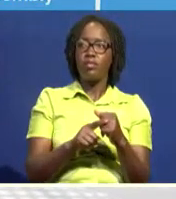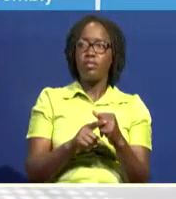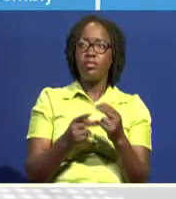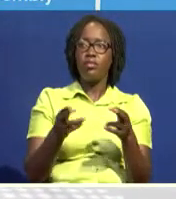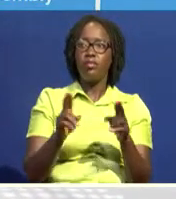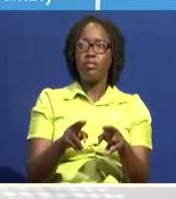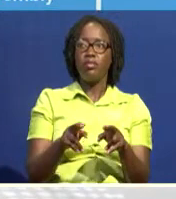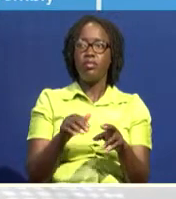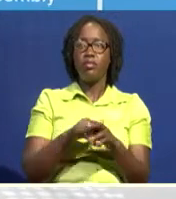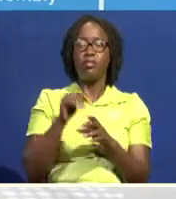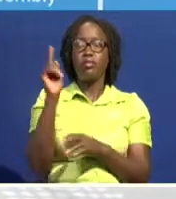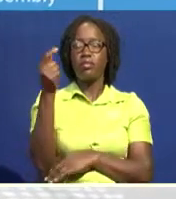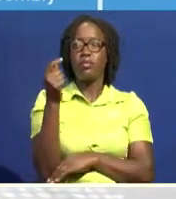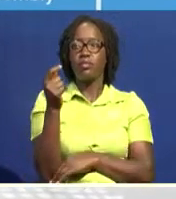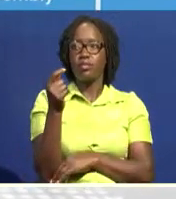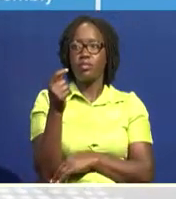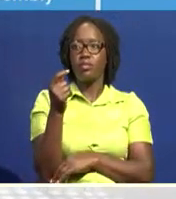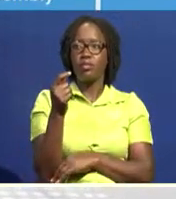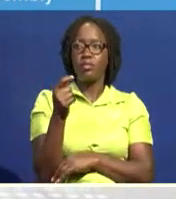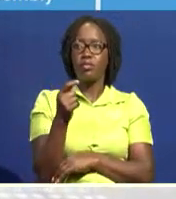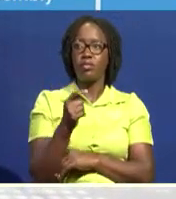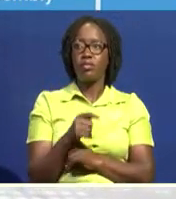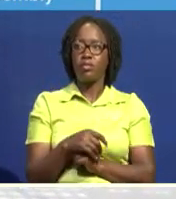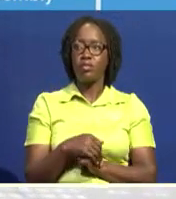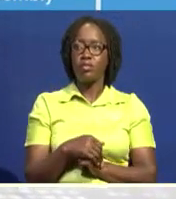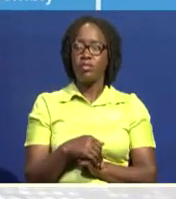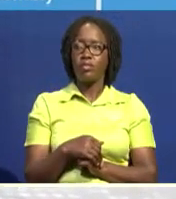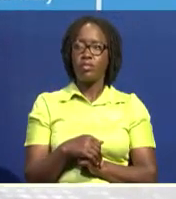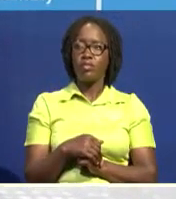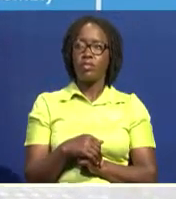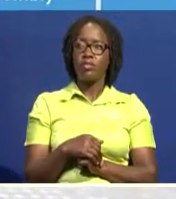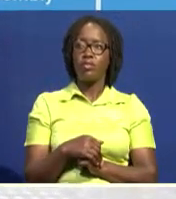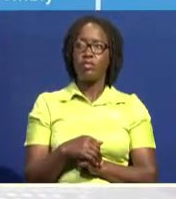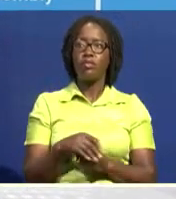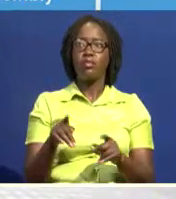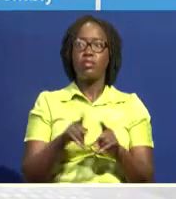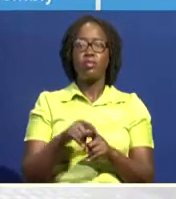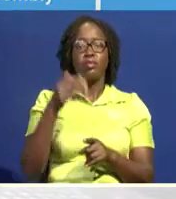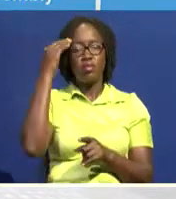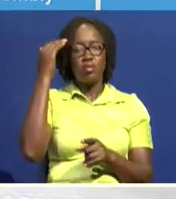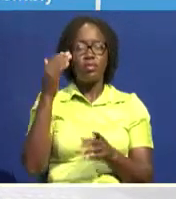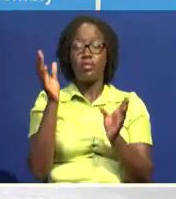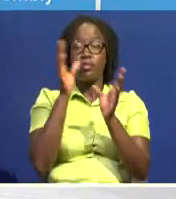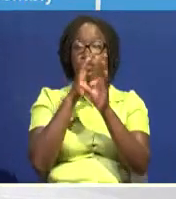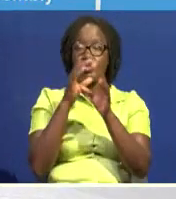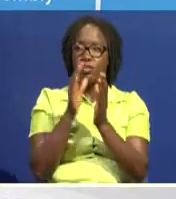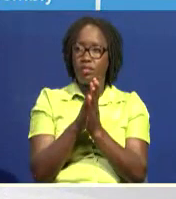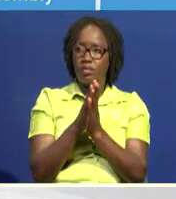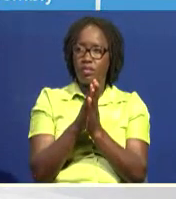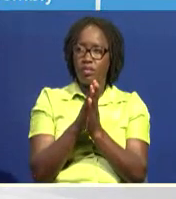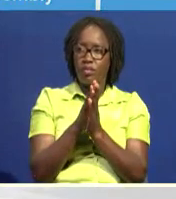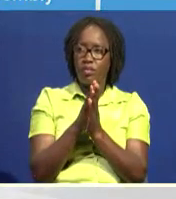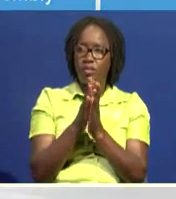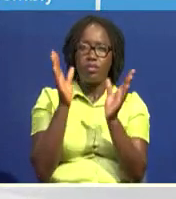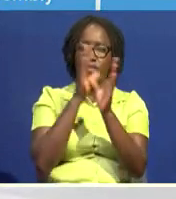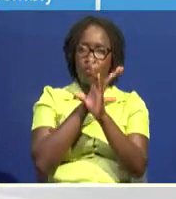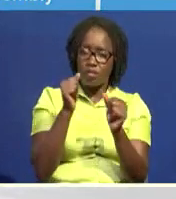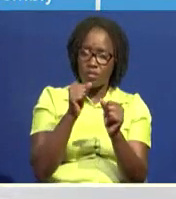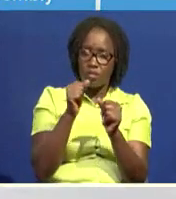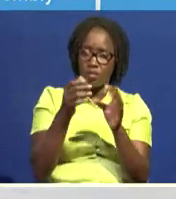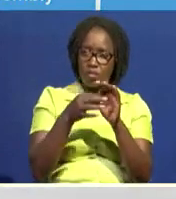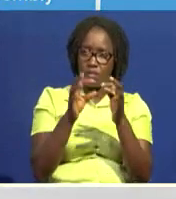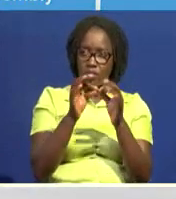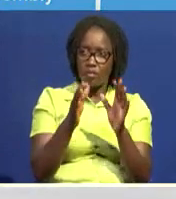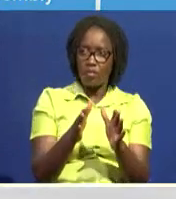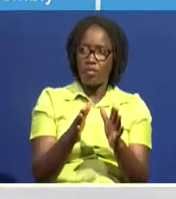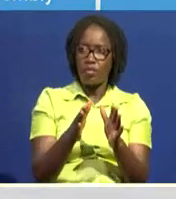happening right in our country, will also, as the head of state and government's